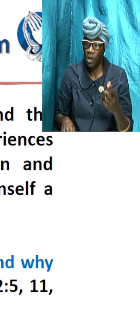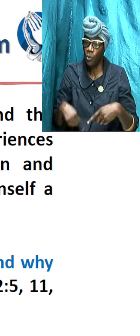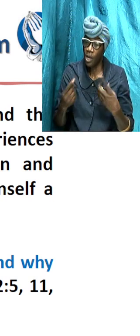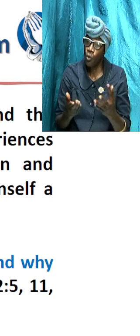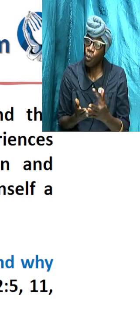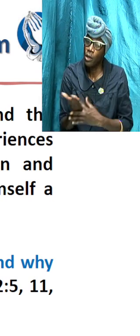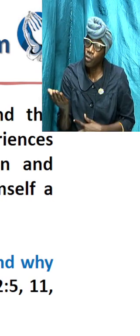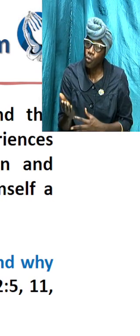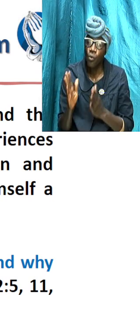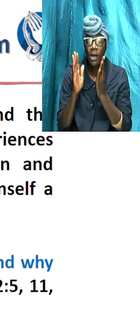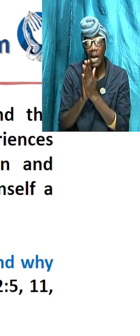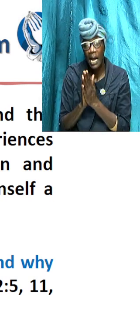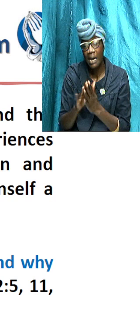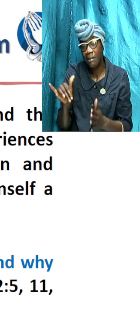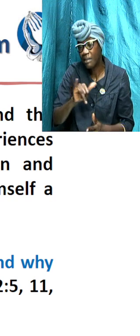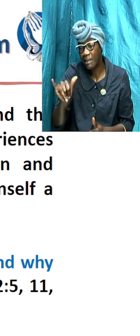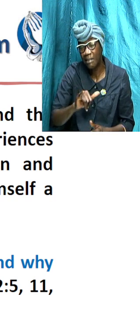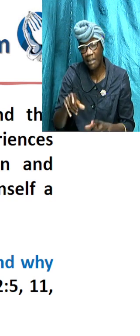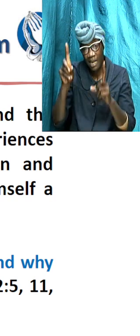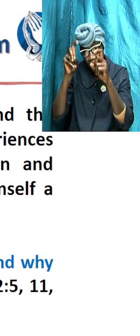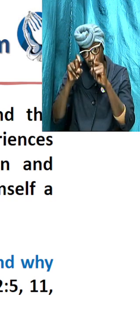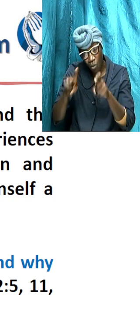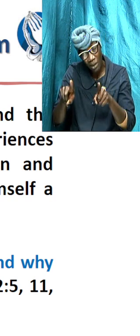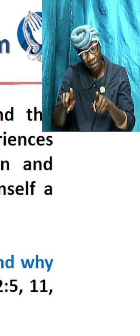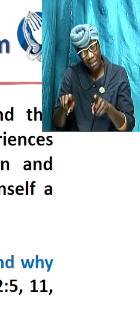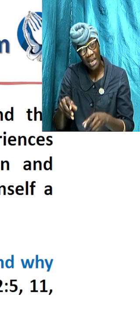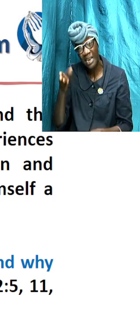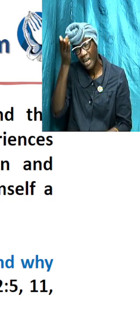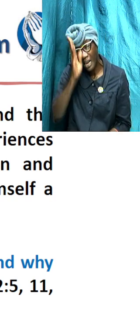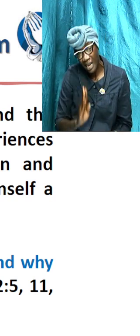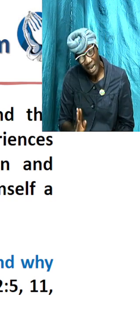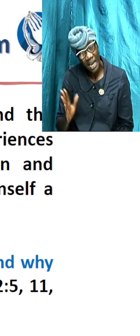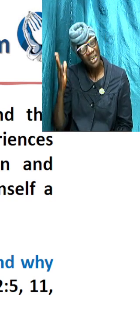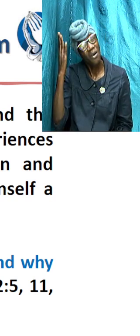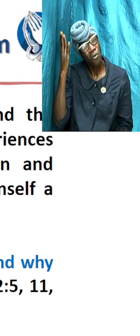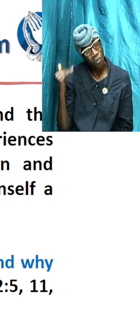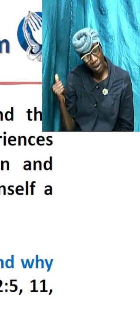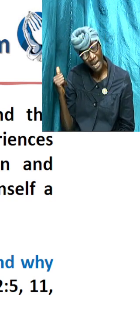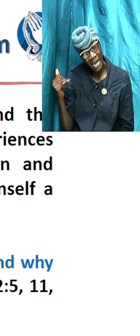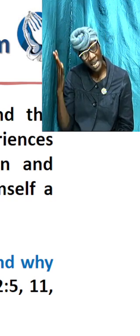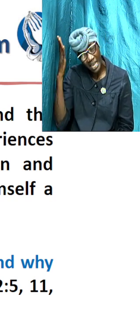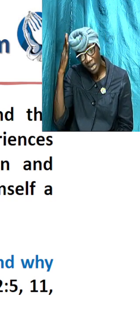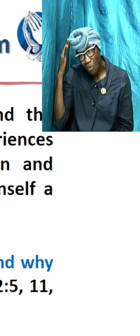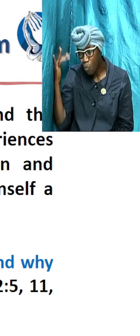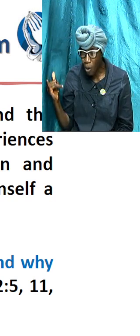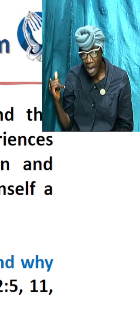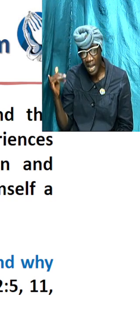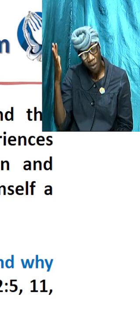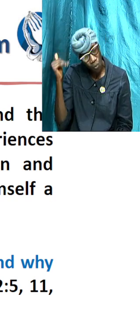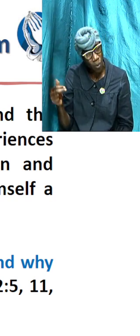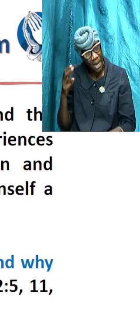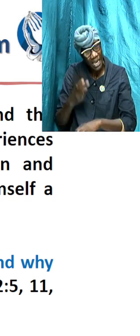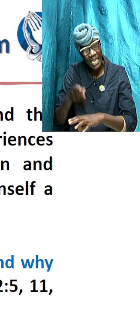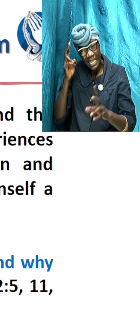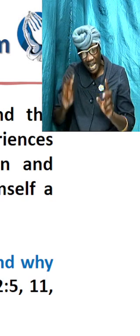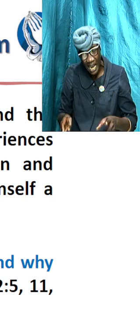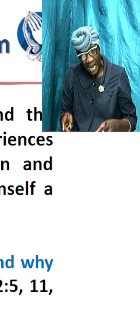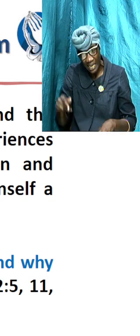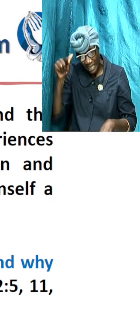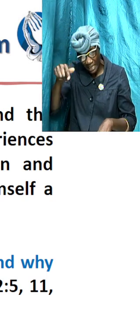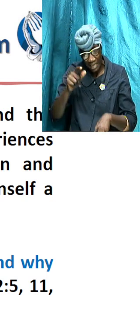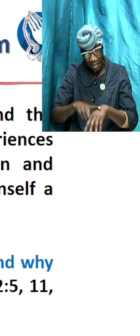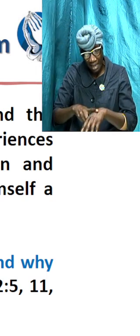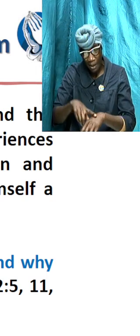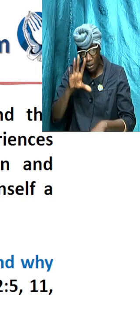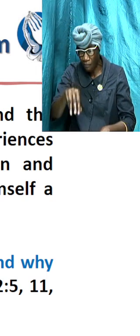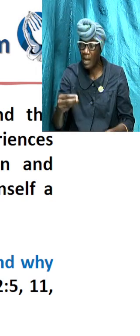a similar question. We are saying, God, why are all these things happening? Why is it so hard in this time to even find food